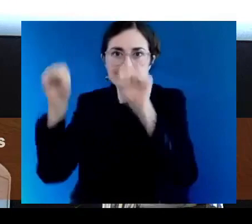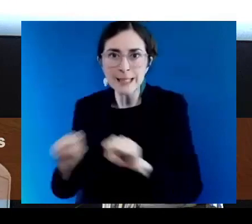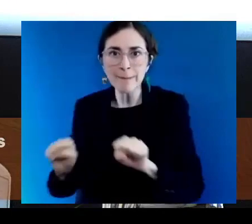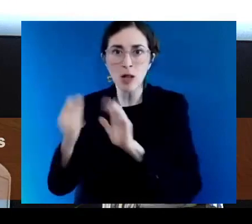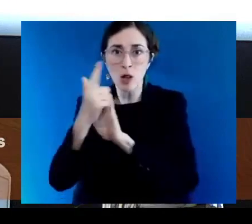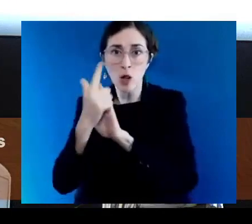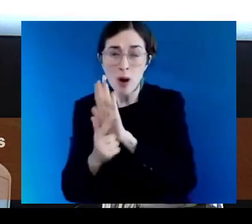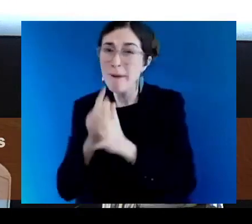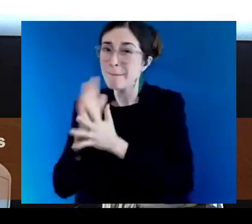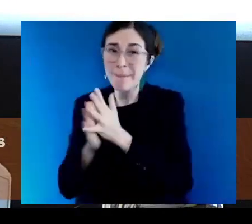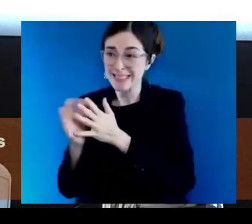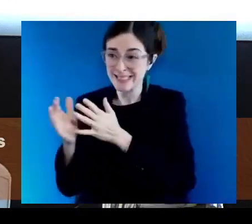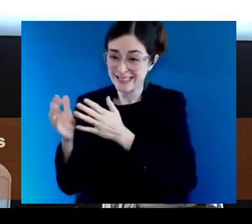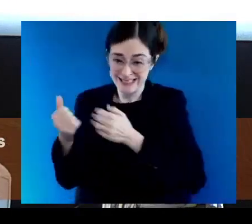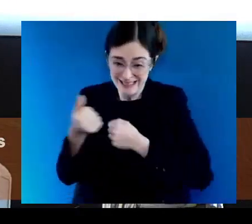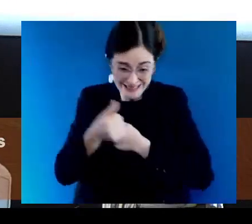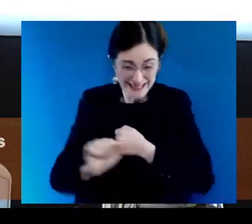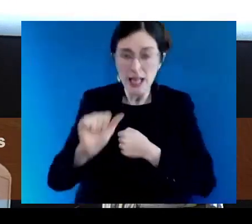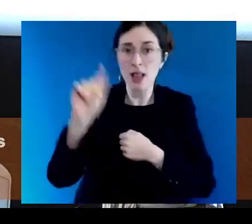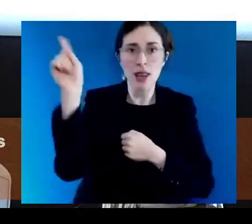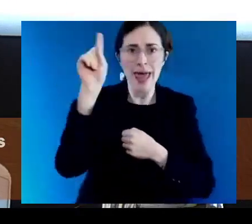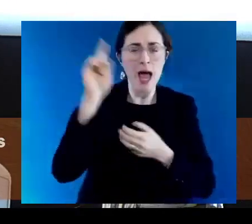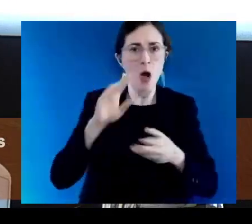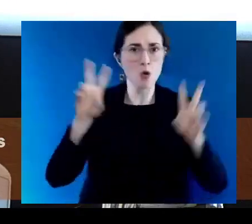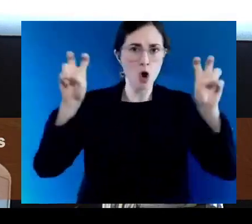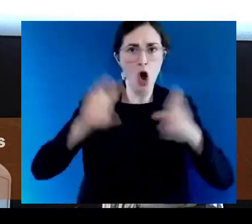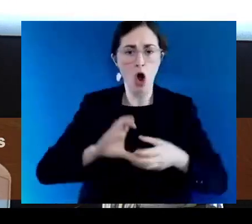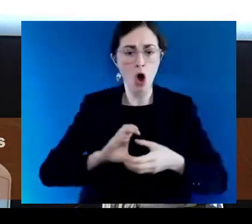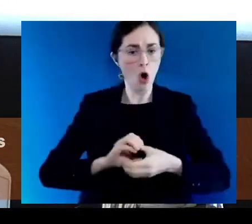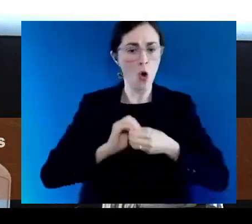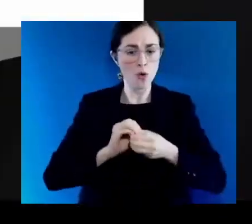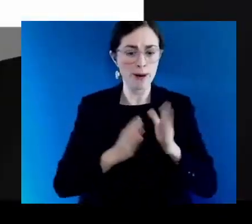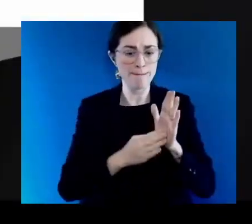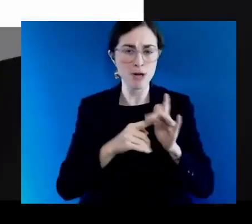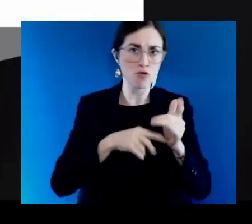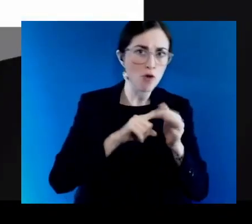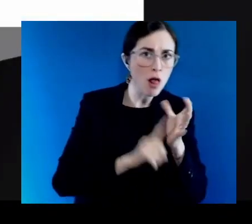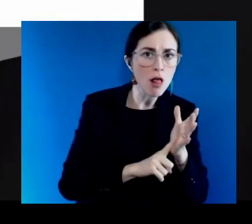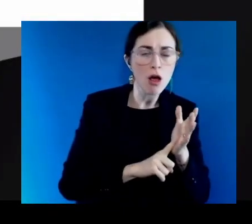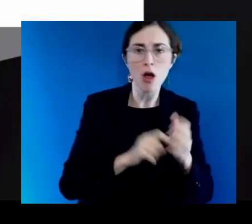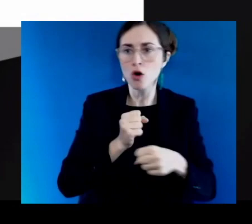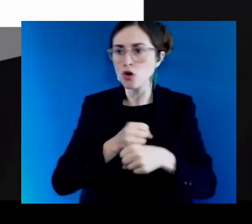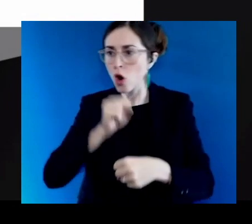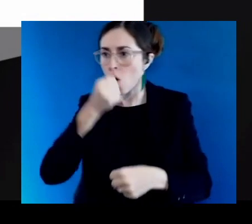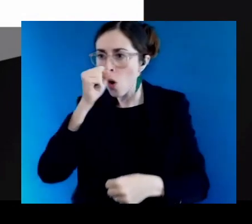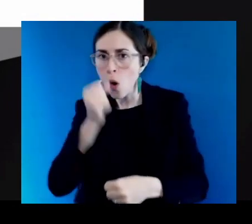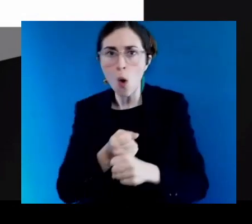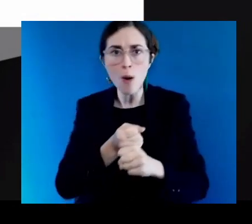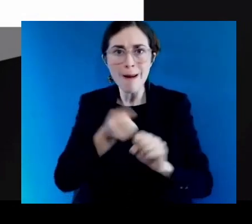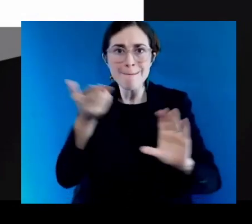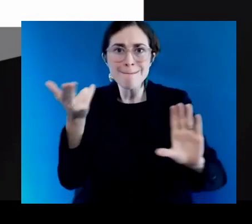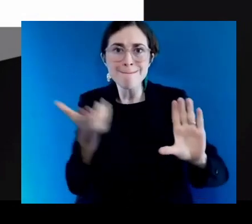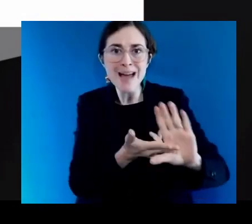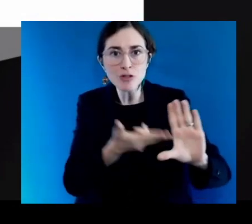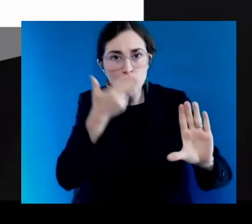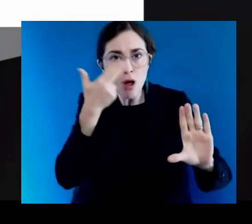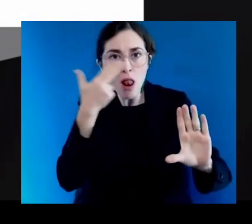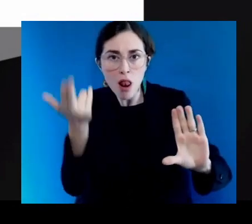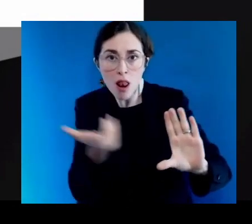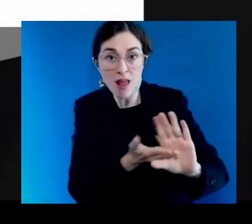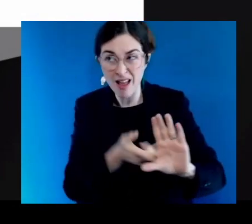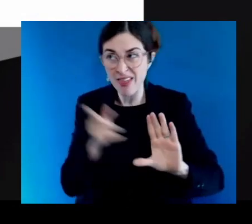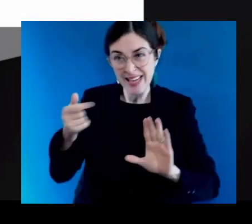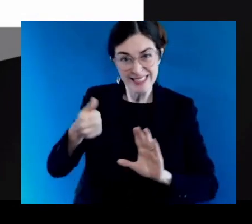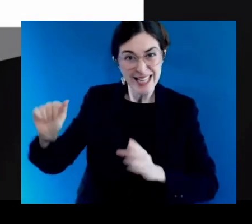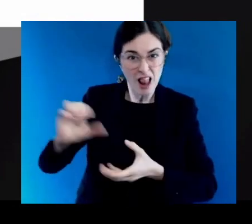Victoria's minerals and petroleum until the resource is lawfully removed from the land under a license, lease, permit,